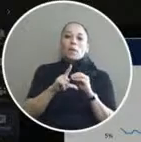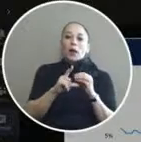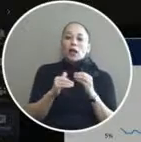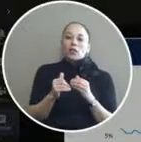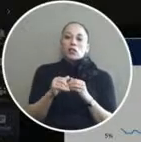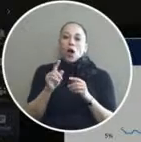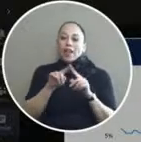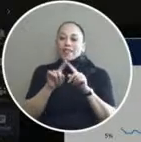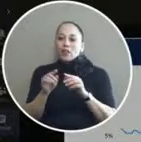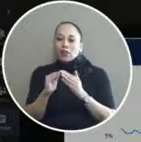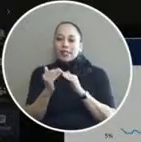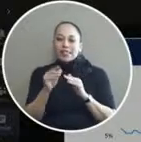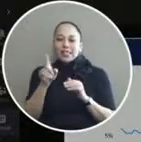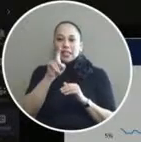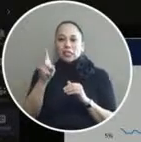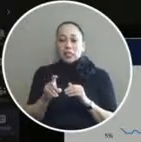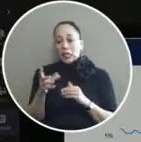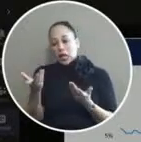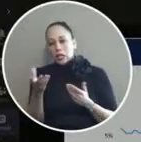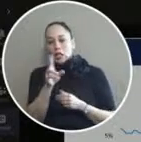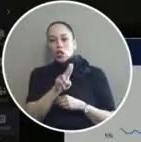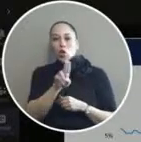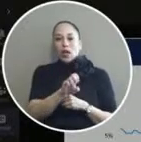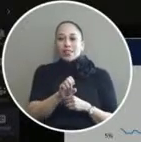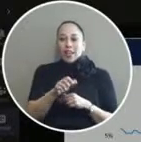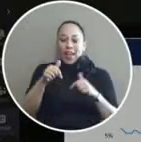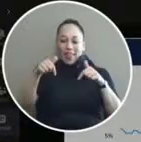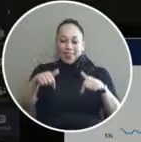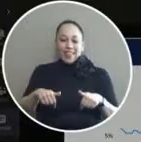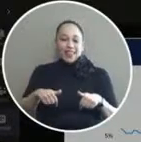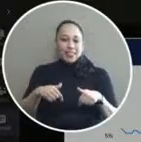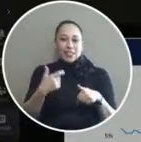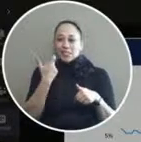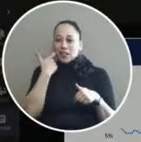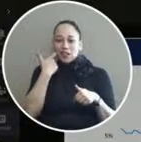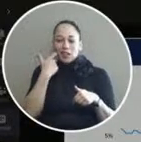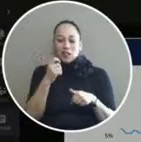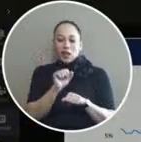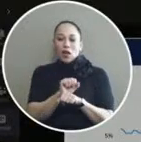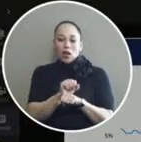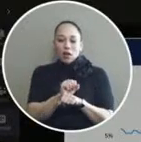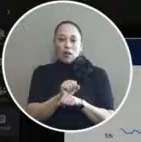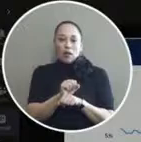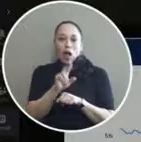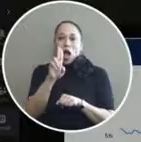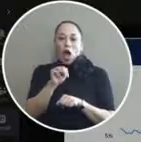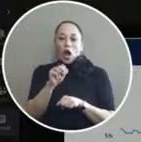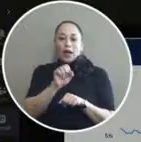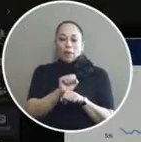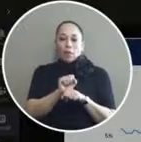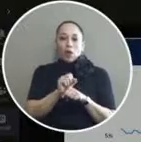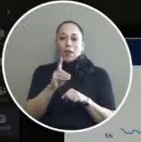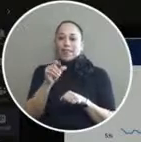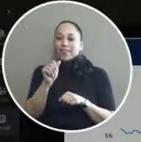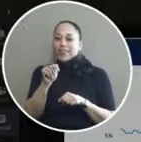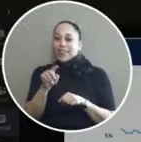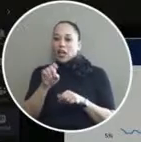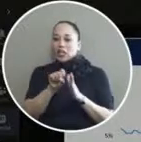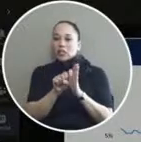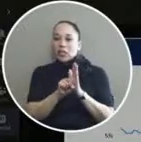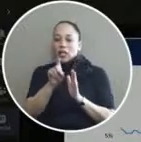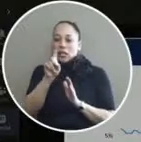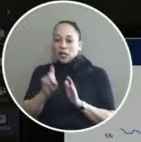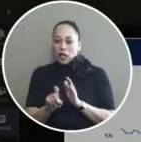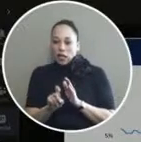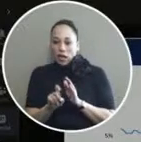other cities in Texas or in the U.S. This is the latest data on unemployment data from the state of Texas and El Paso